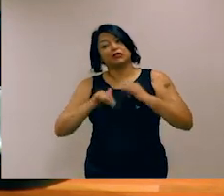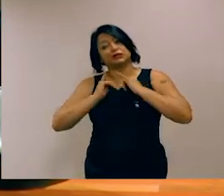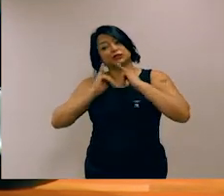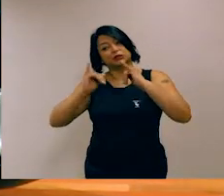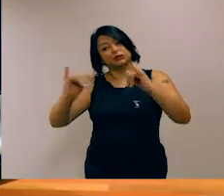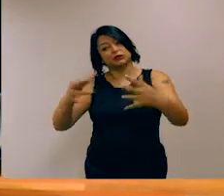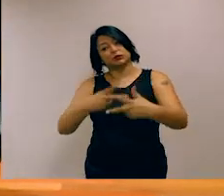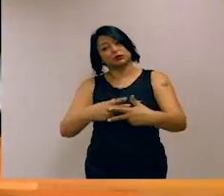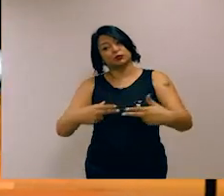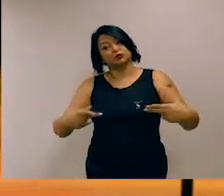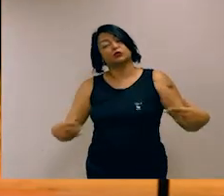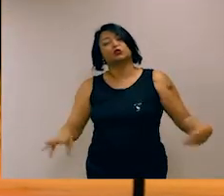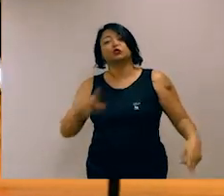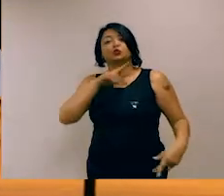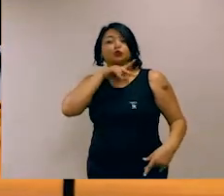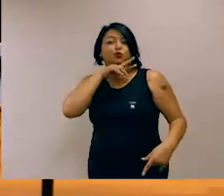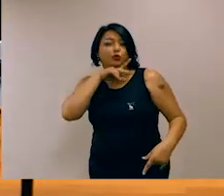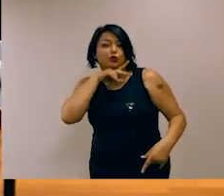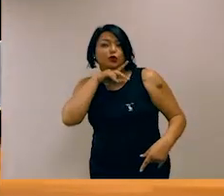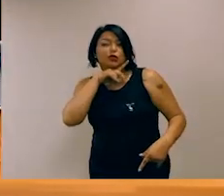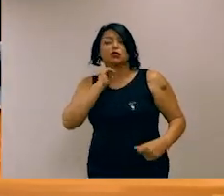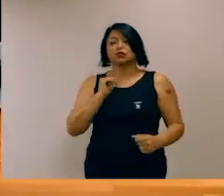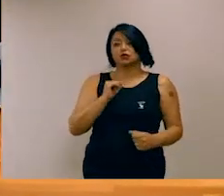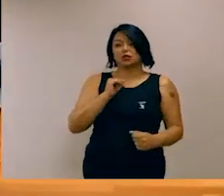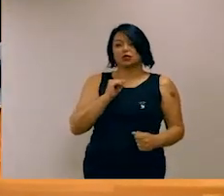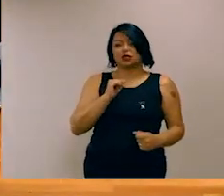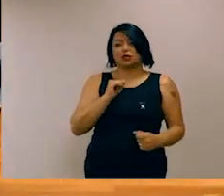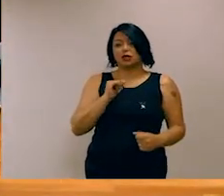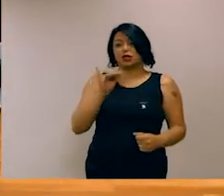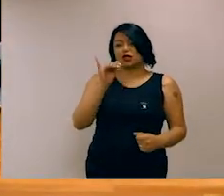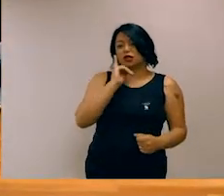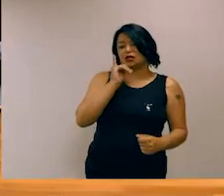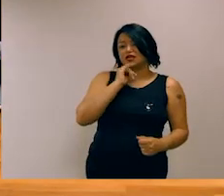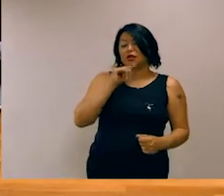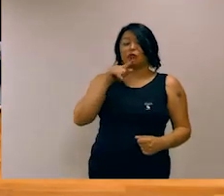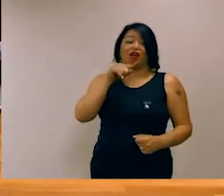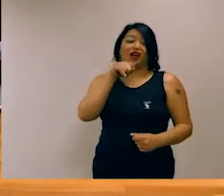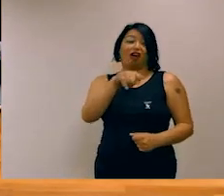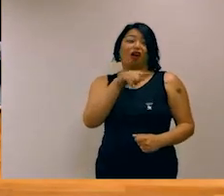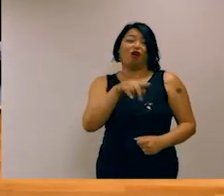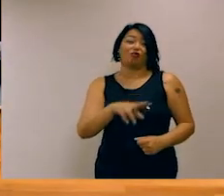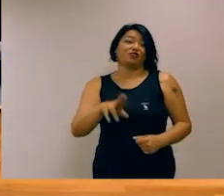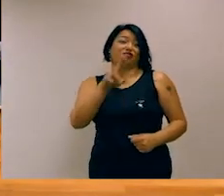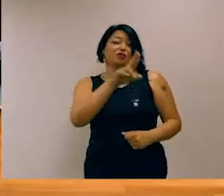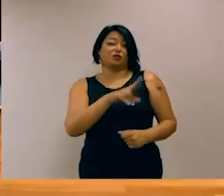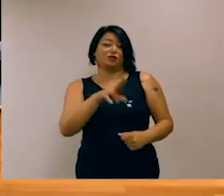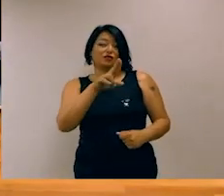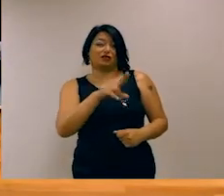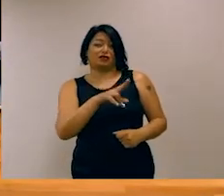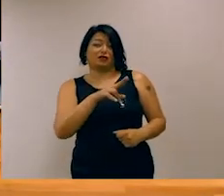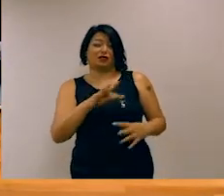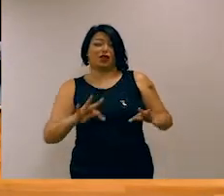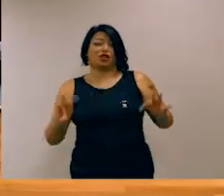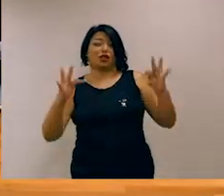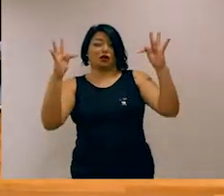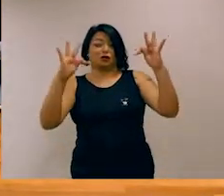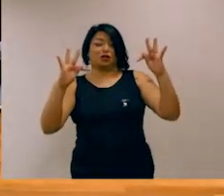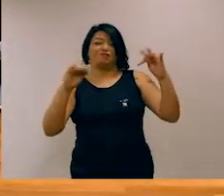such as this information that you use to make decisions doesn't have necessary